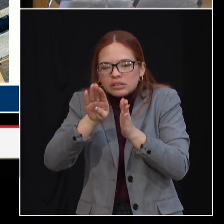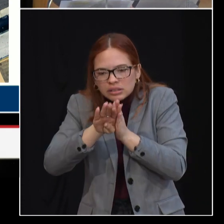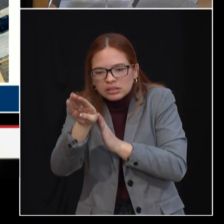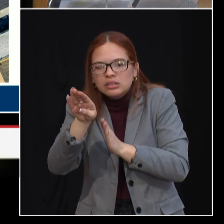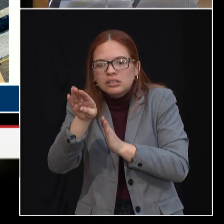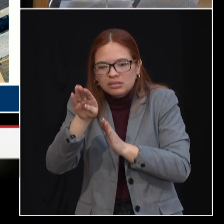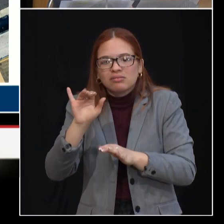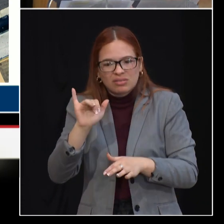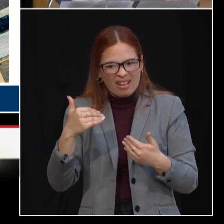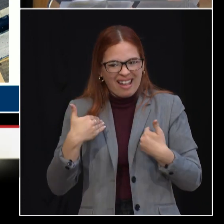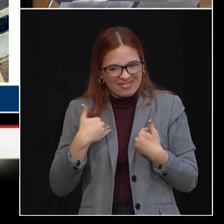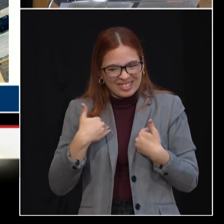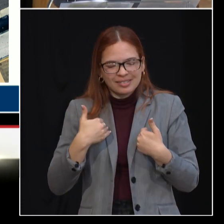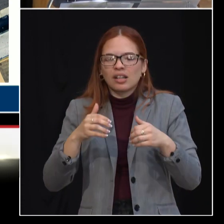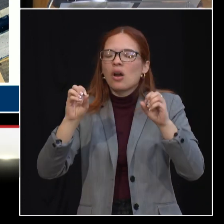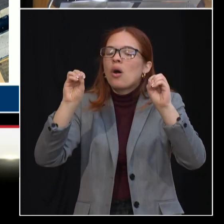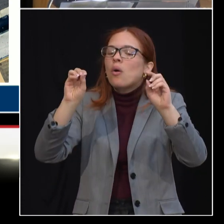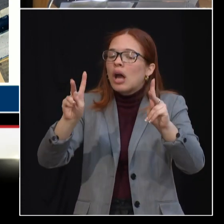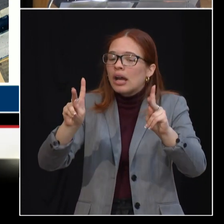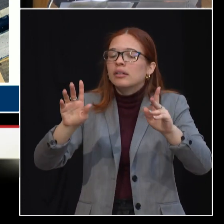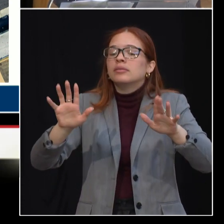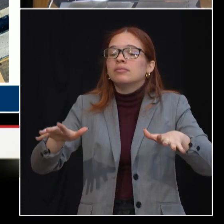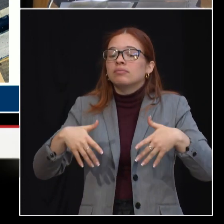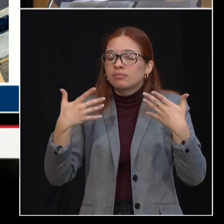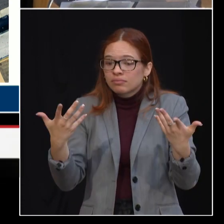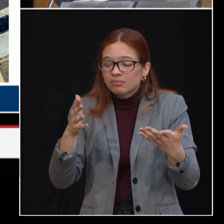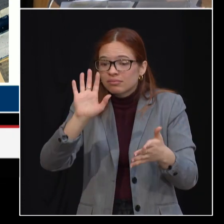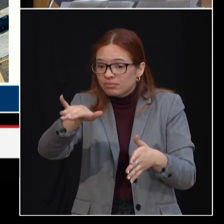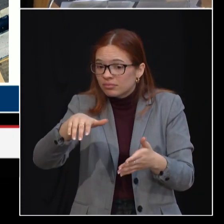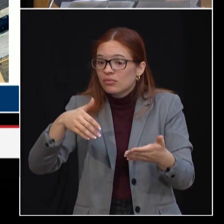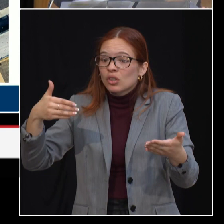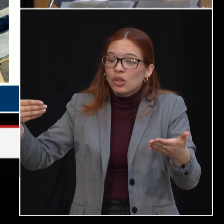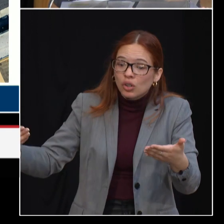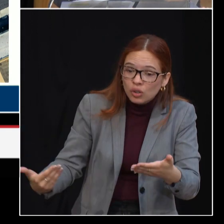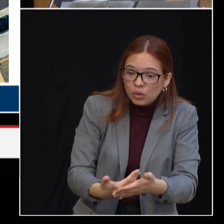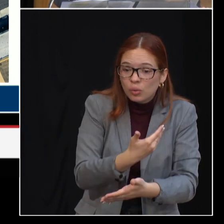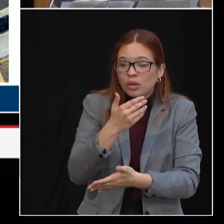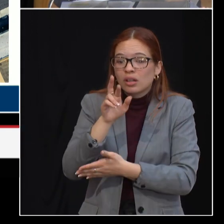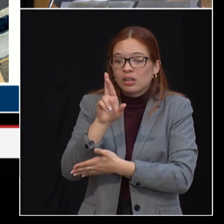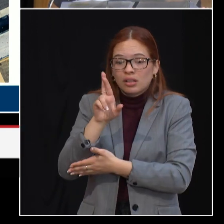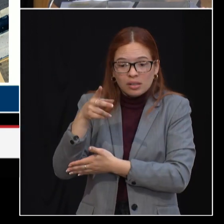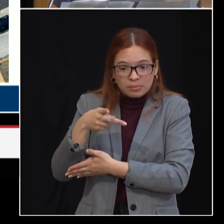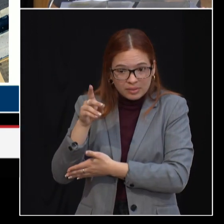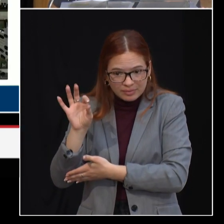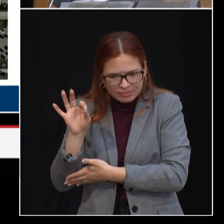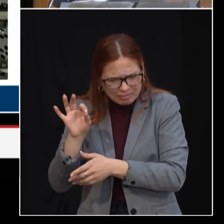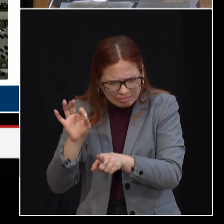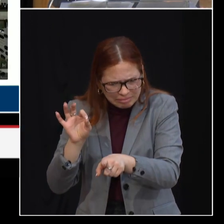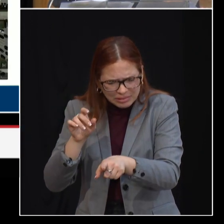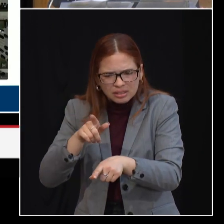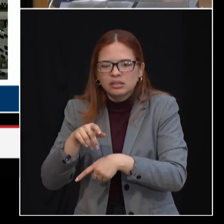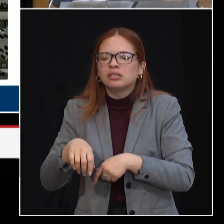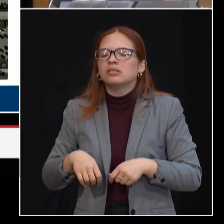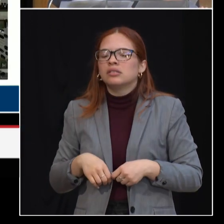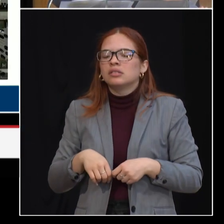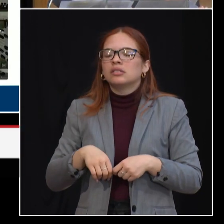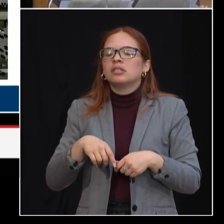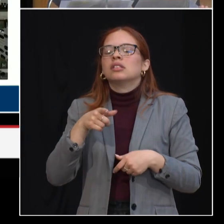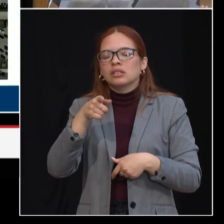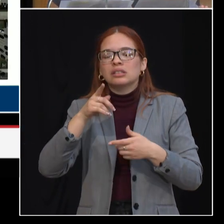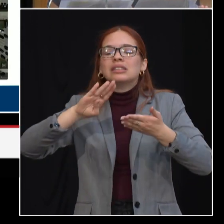Okay, now on to our new RFP announcements. First, we have Chinatown's Engine